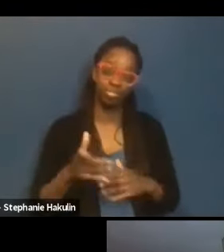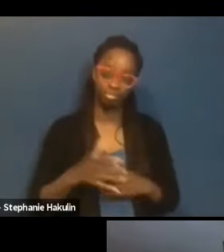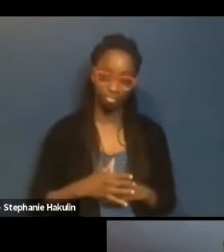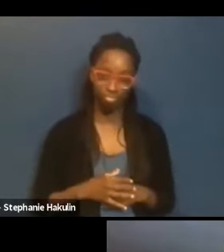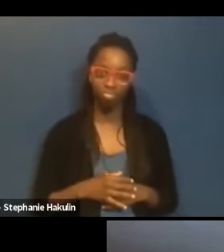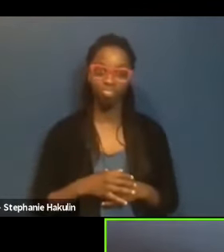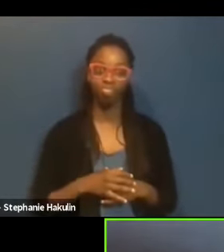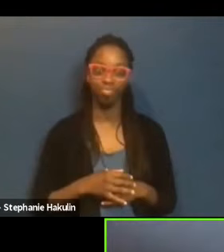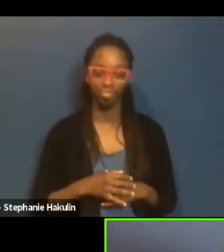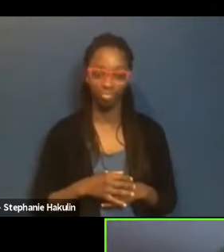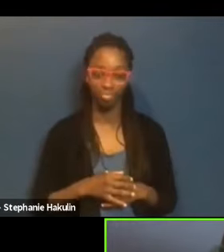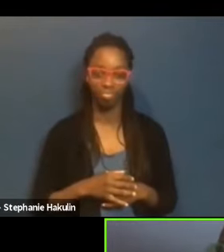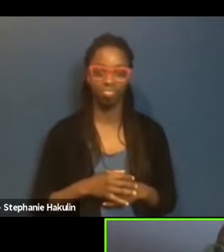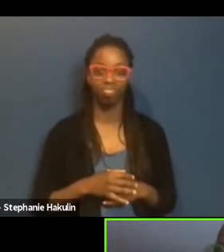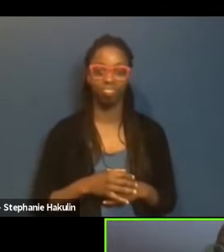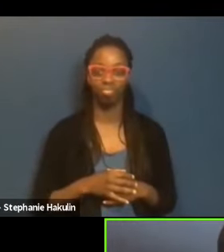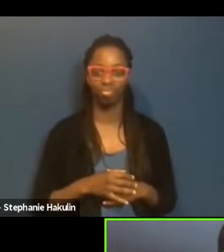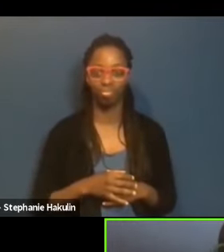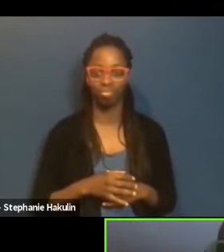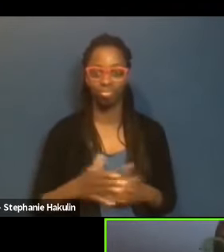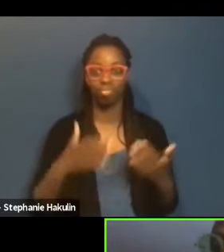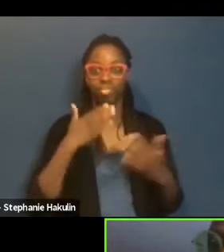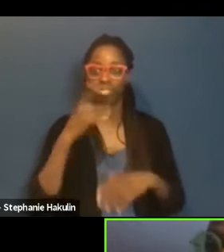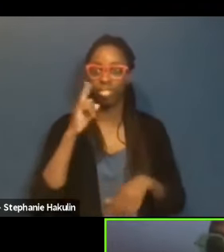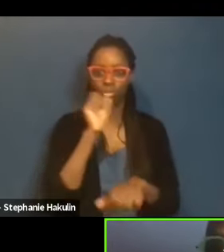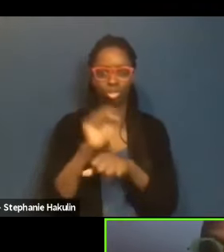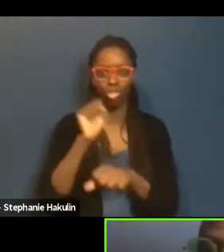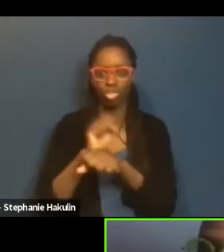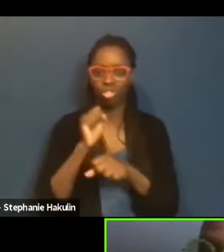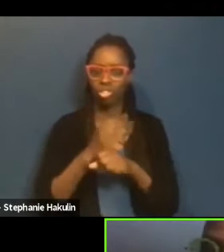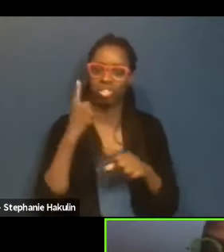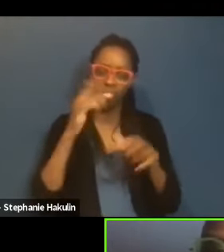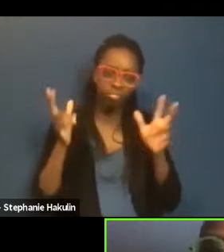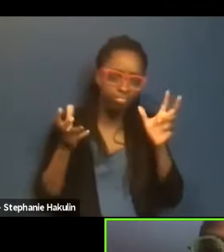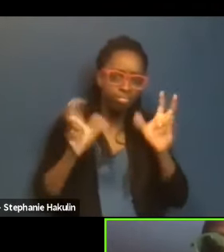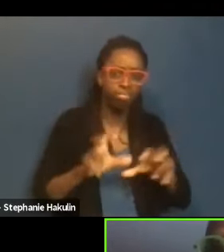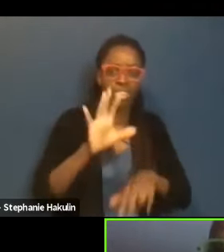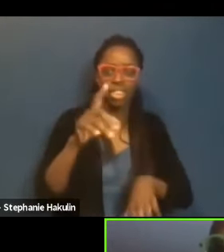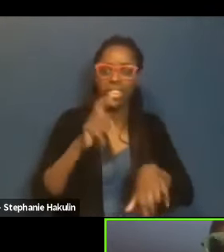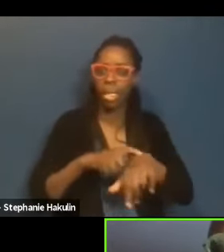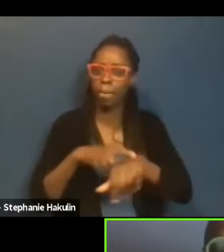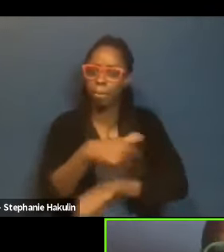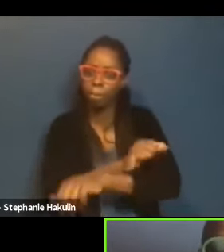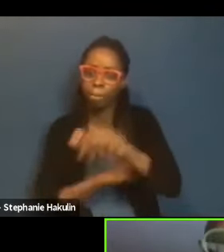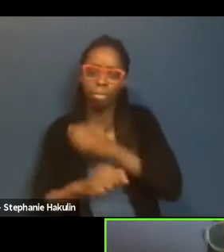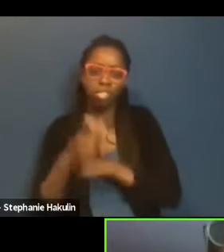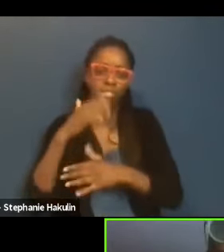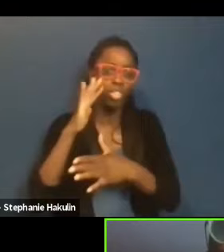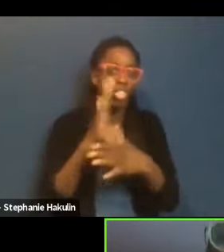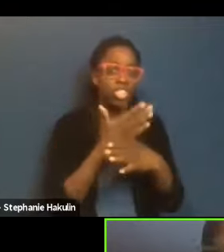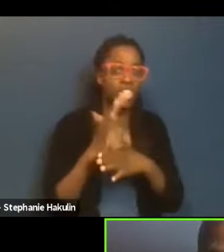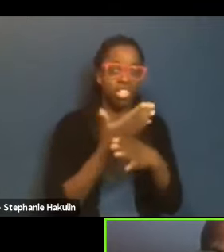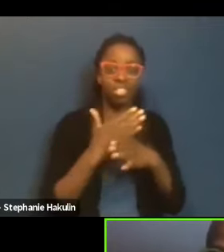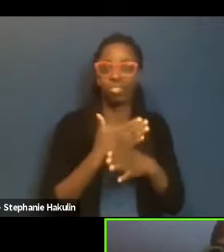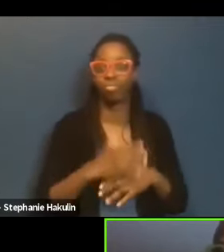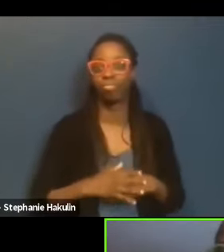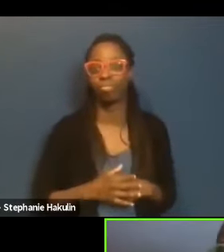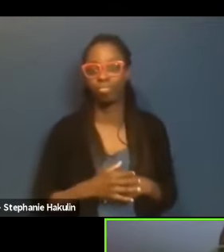Thank you for the work. Thank you for putting that work into the world, y'all. We are going to quickly move to the end of round